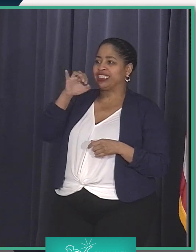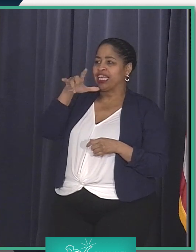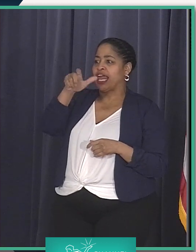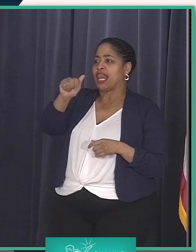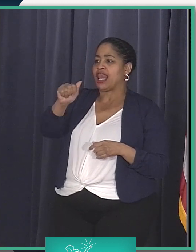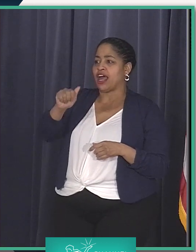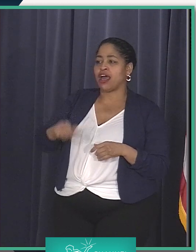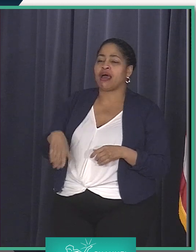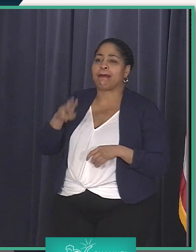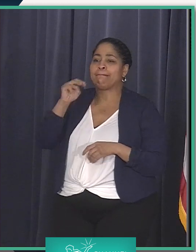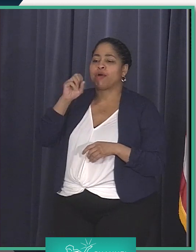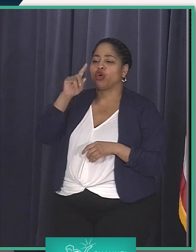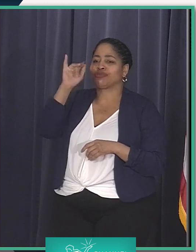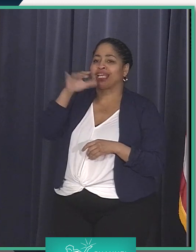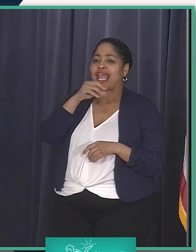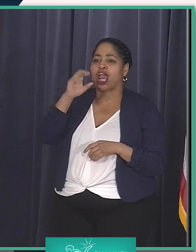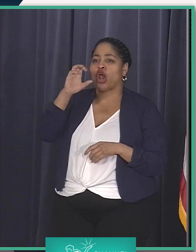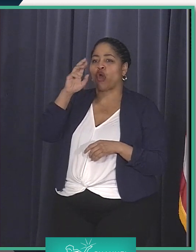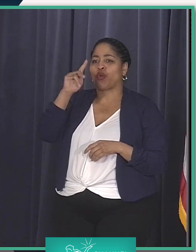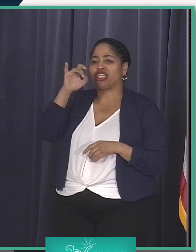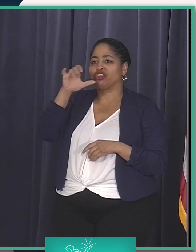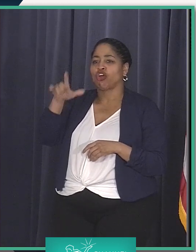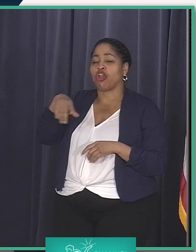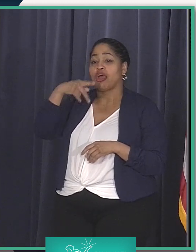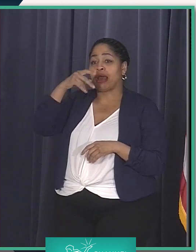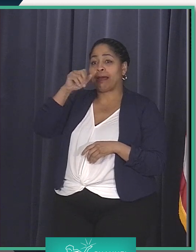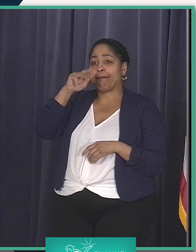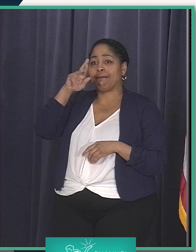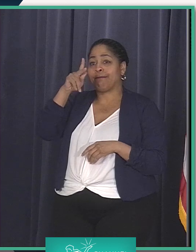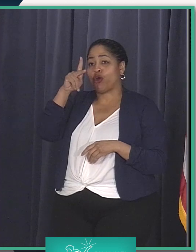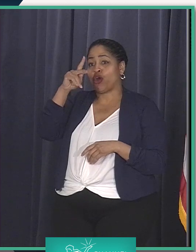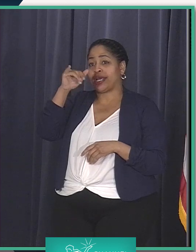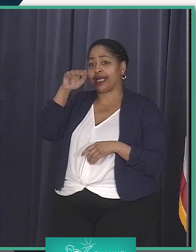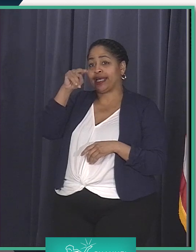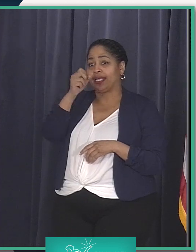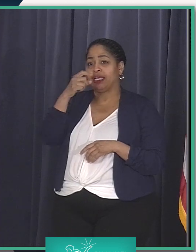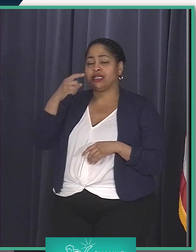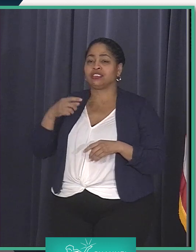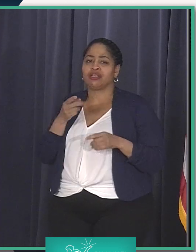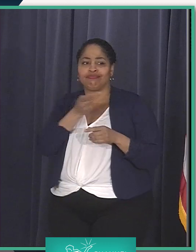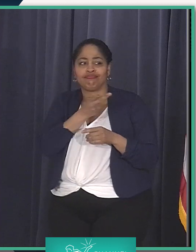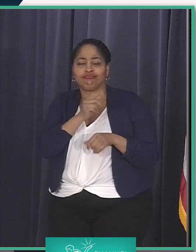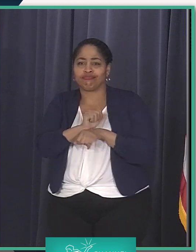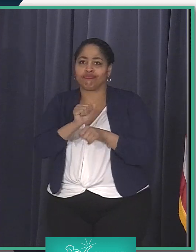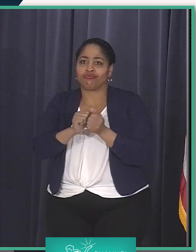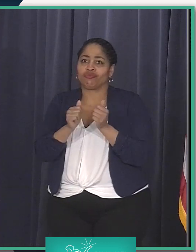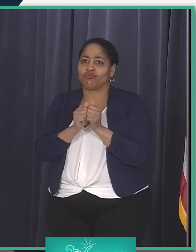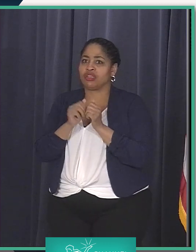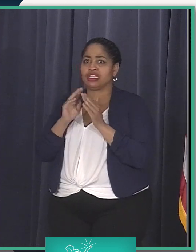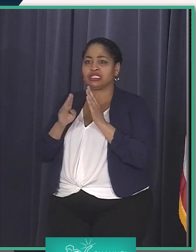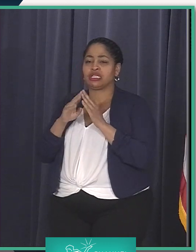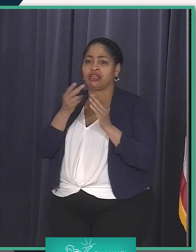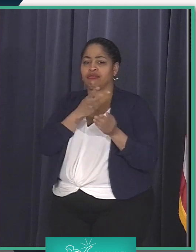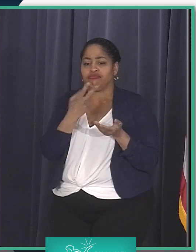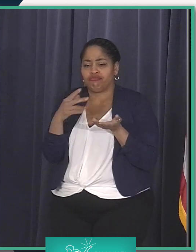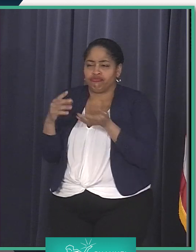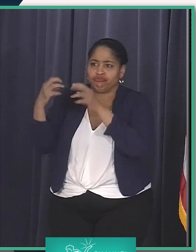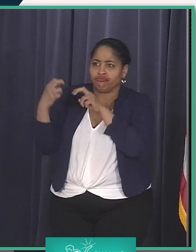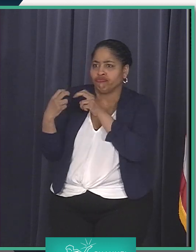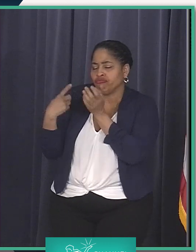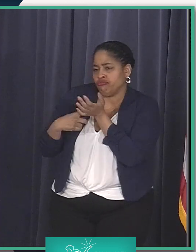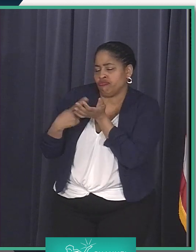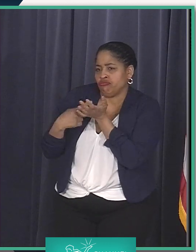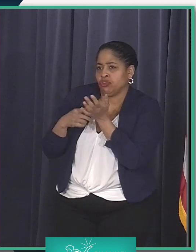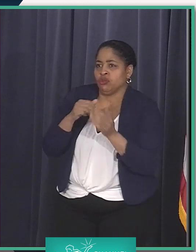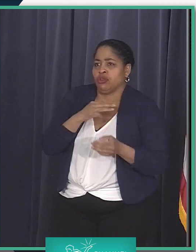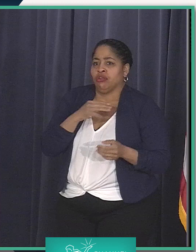Engineer, and Crystal Perkins, the Project Manager for the General Services Department. And after consulting with the Army Corps of Engineers,